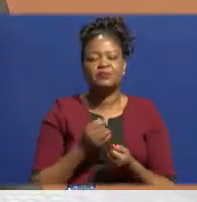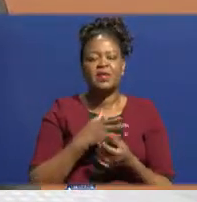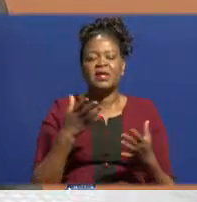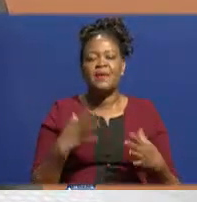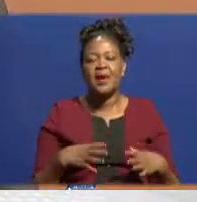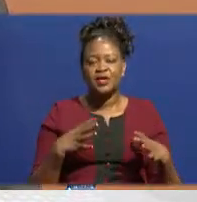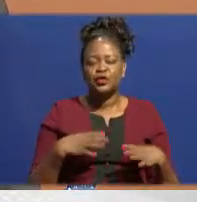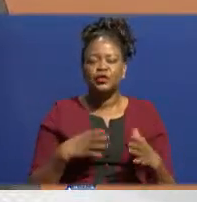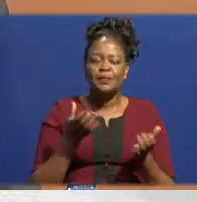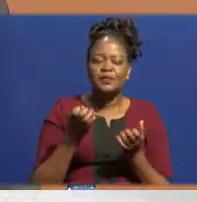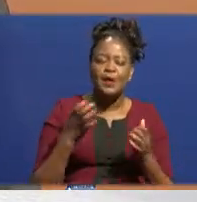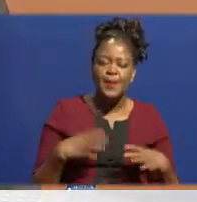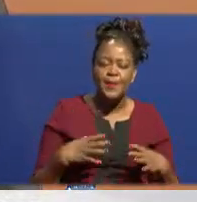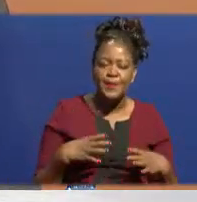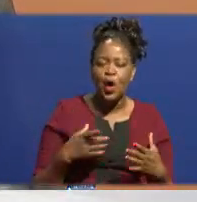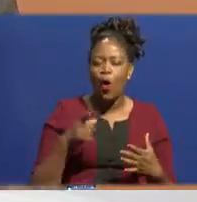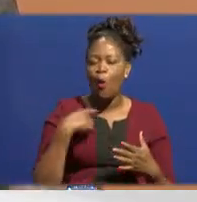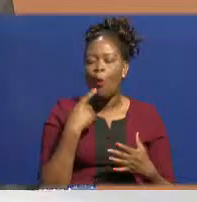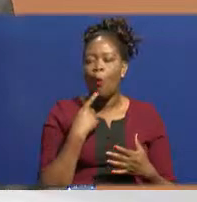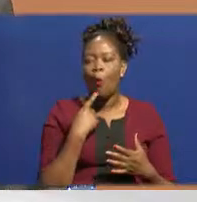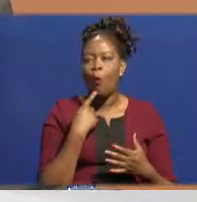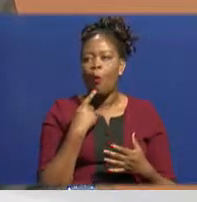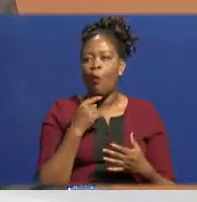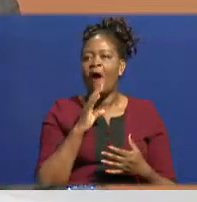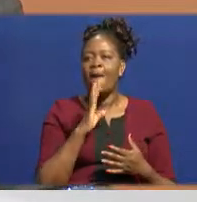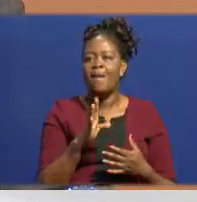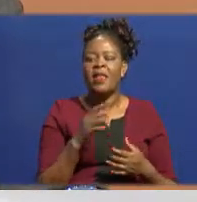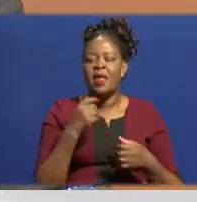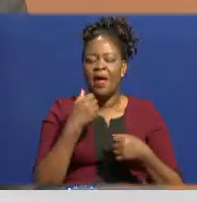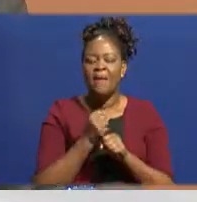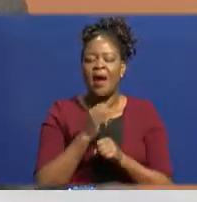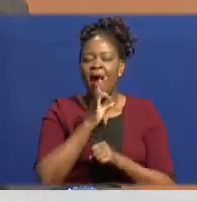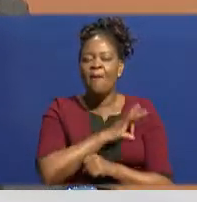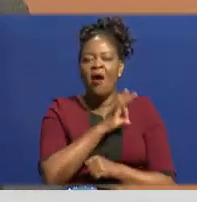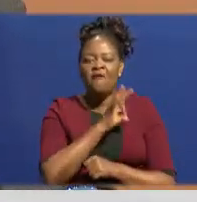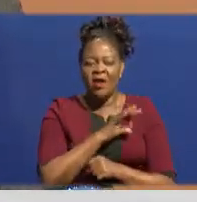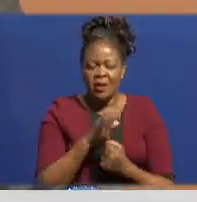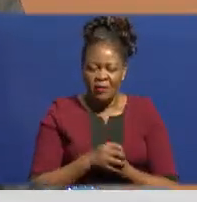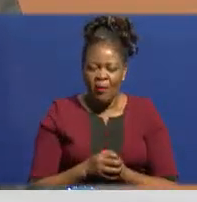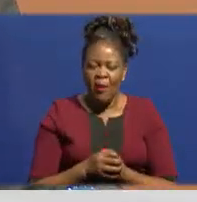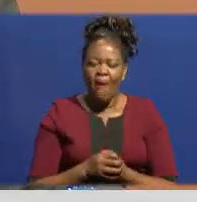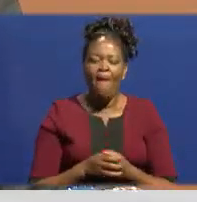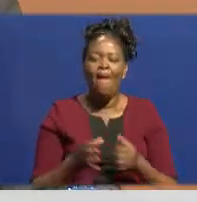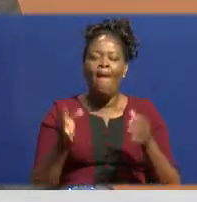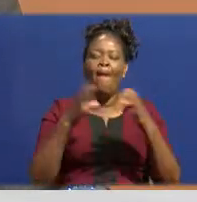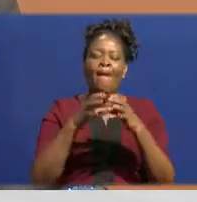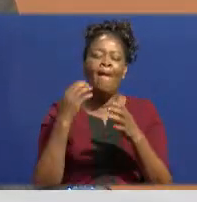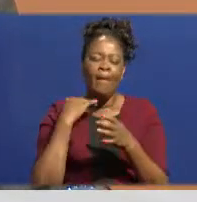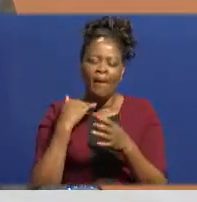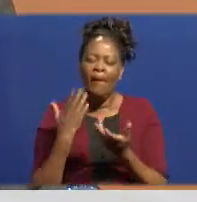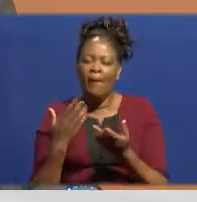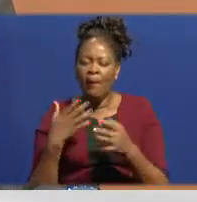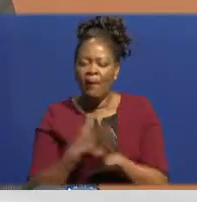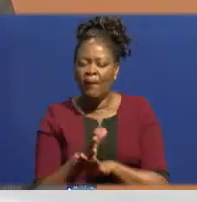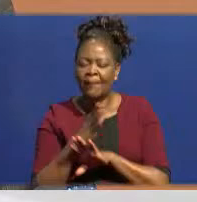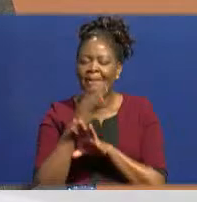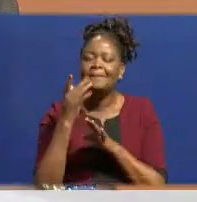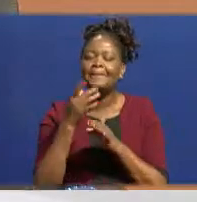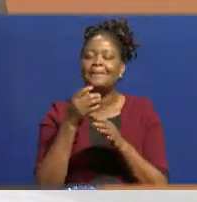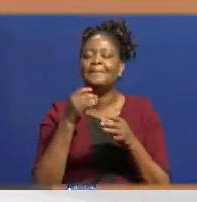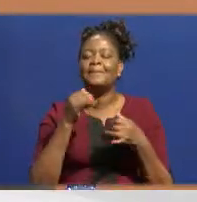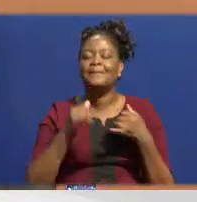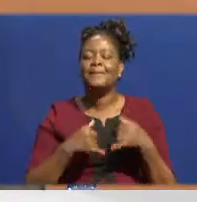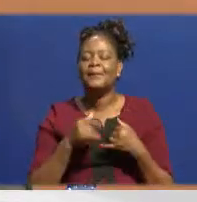anybody, the business people who have been making profits, the cartels who have been enjoying big